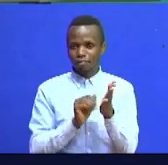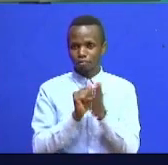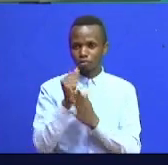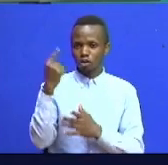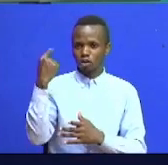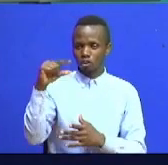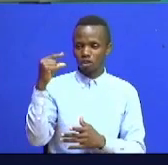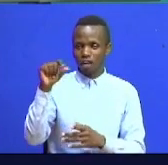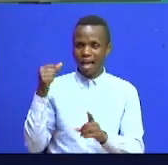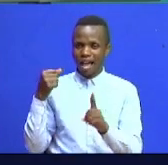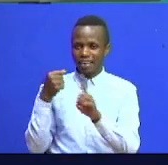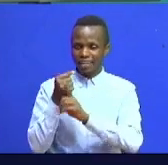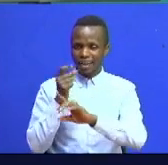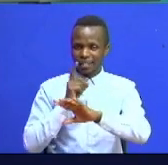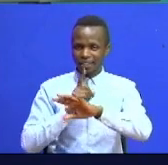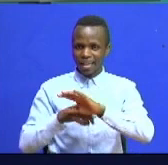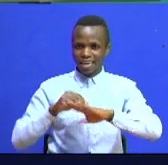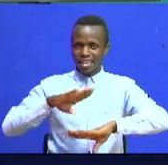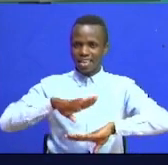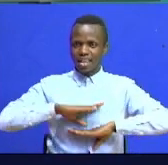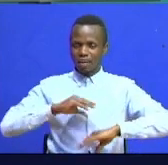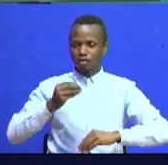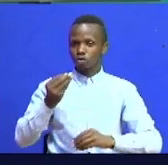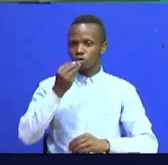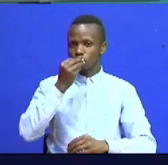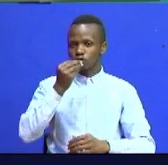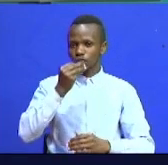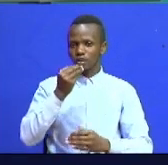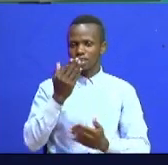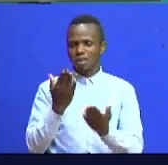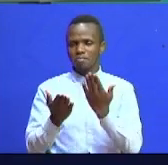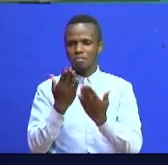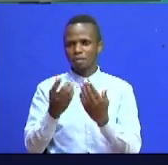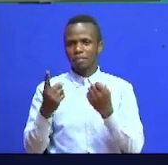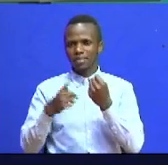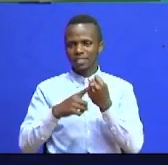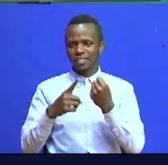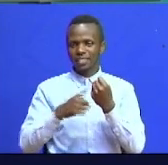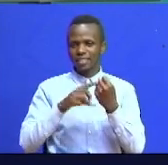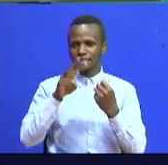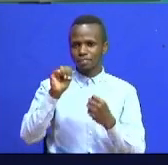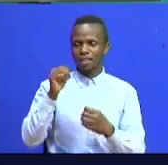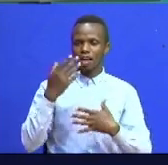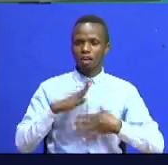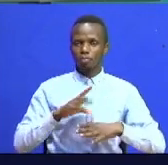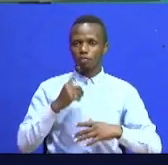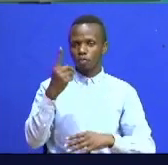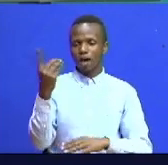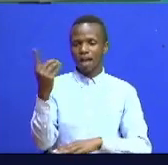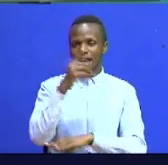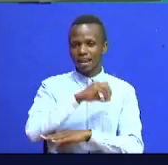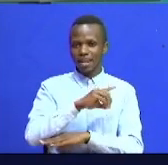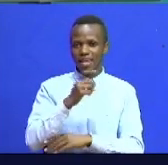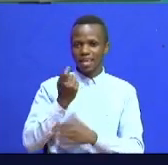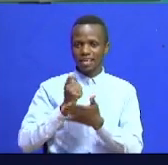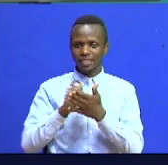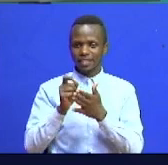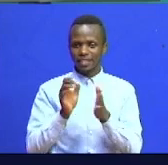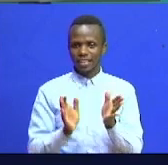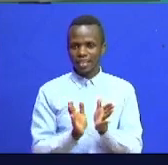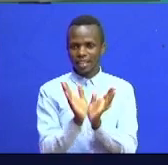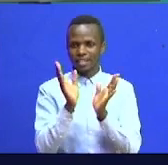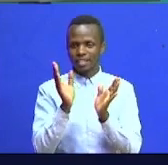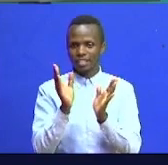the attack would have been enough to feed approximately 66 million people for a day. The Secretary General also